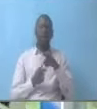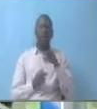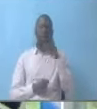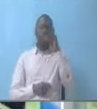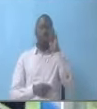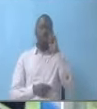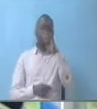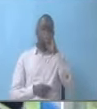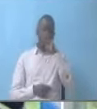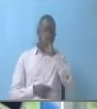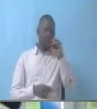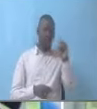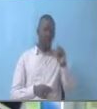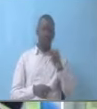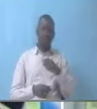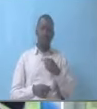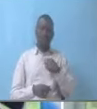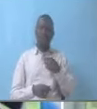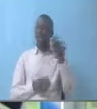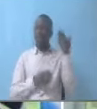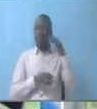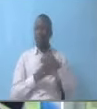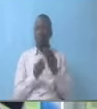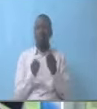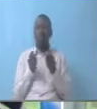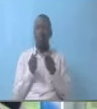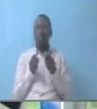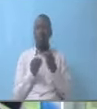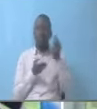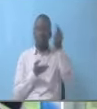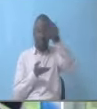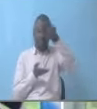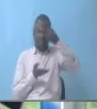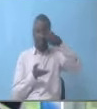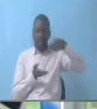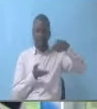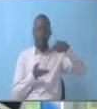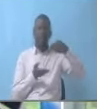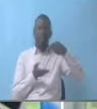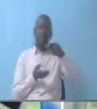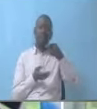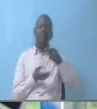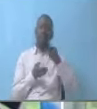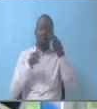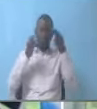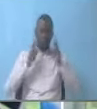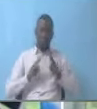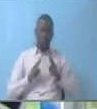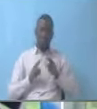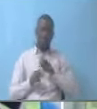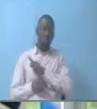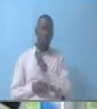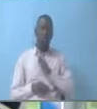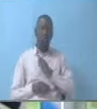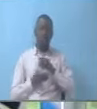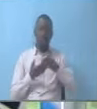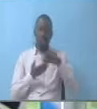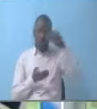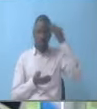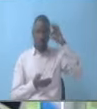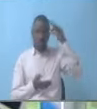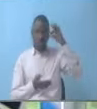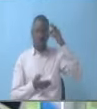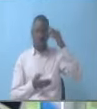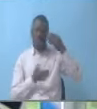As a student of drafting, we studied colonial laws. To show how